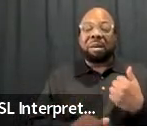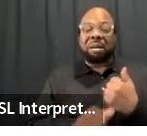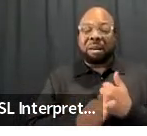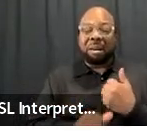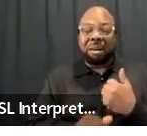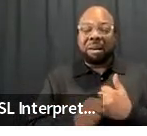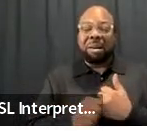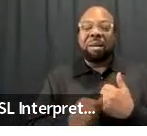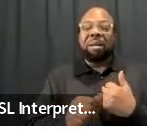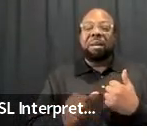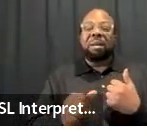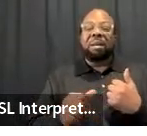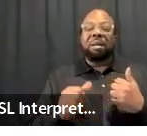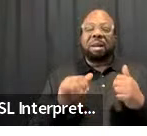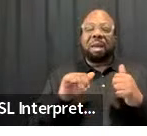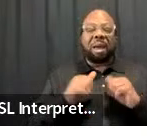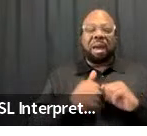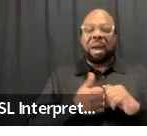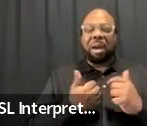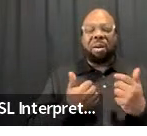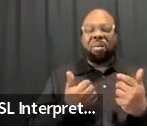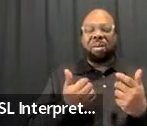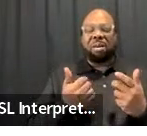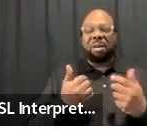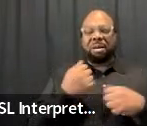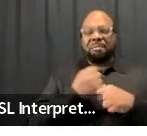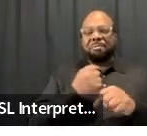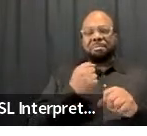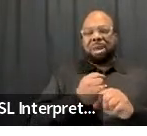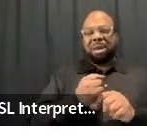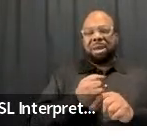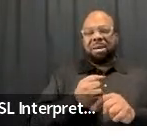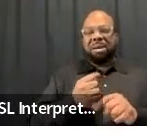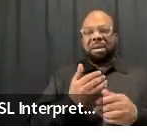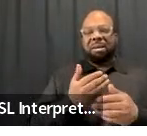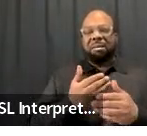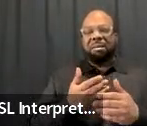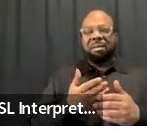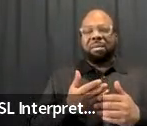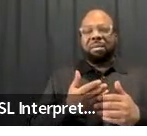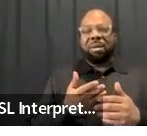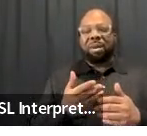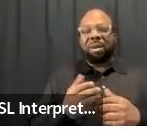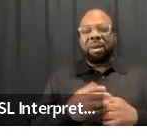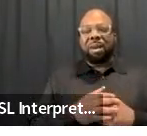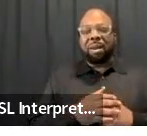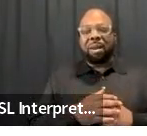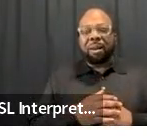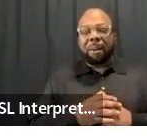just the makeup of these cells. So I'm just wondering if there's really been